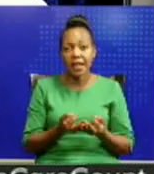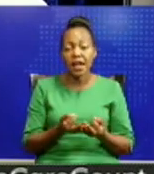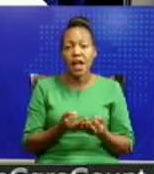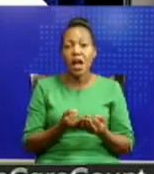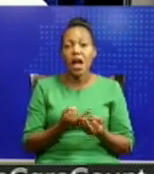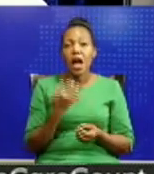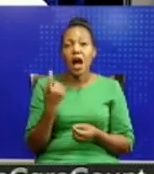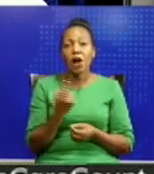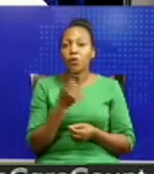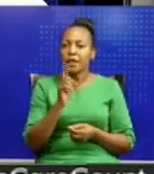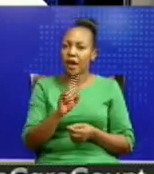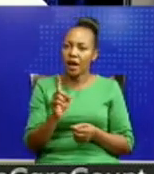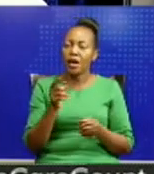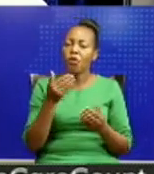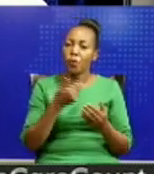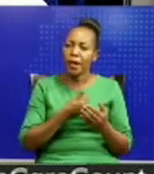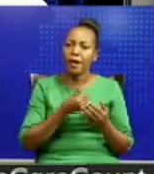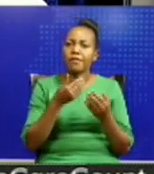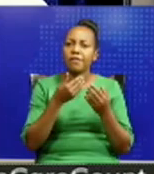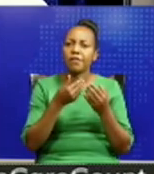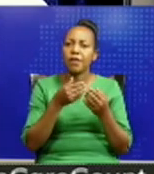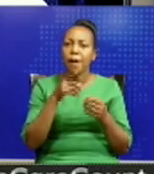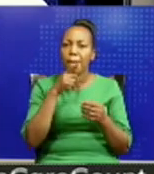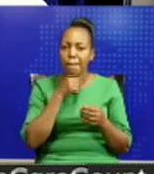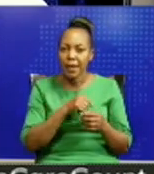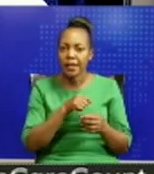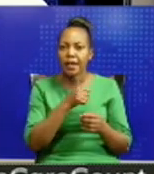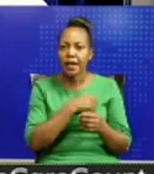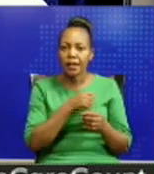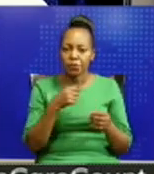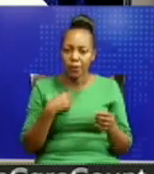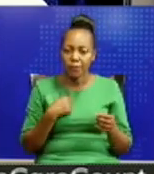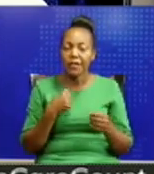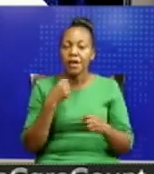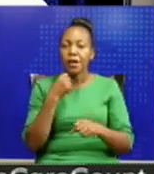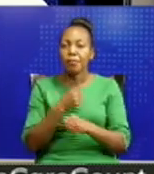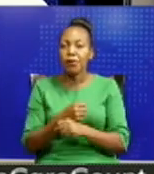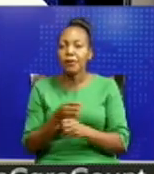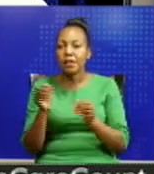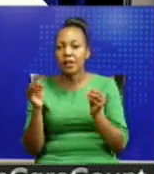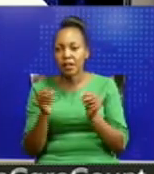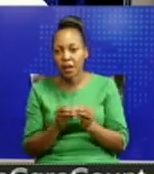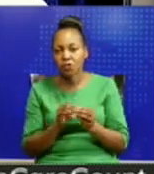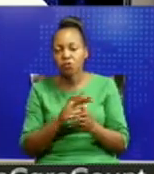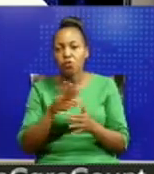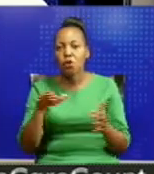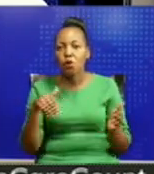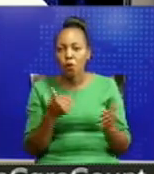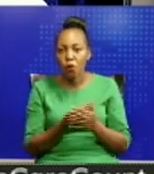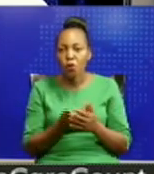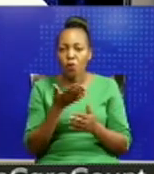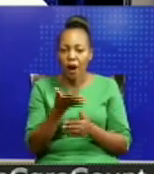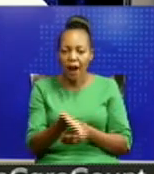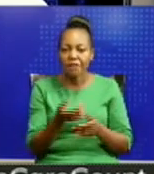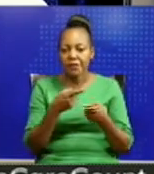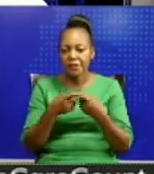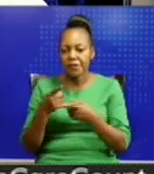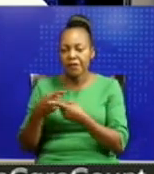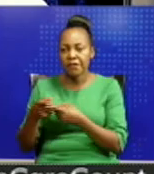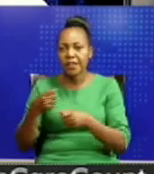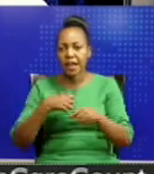institution. We have different, we have men and women, boys and girls, and they all are entitled to different